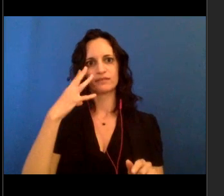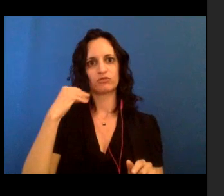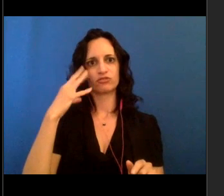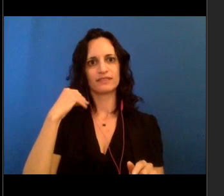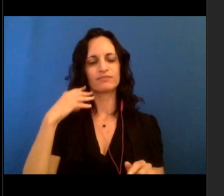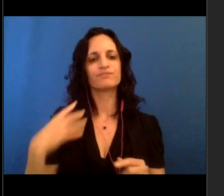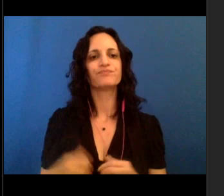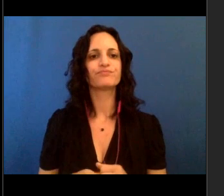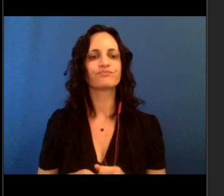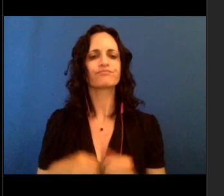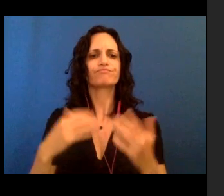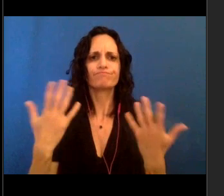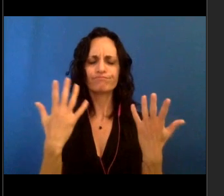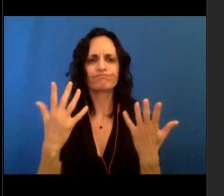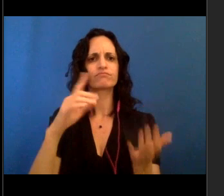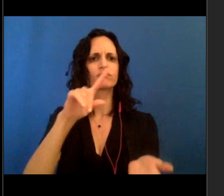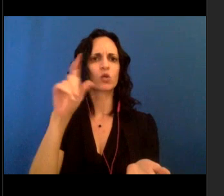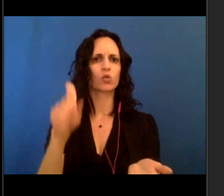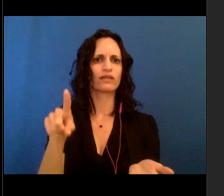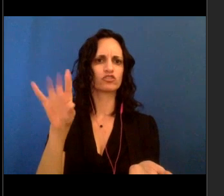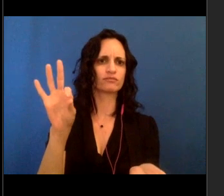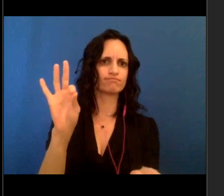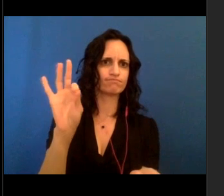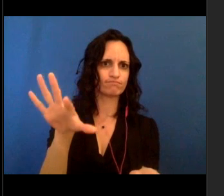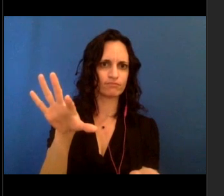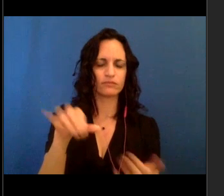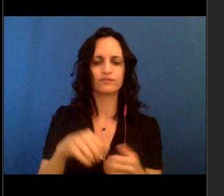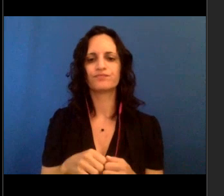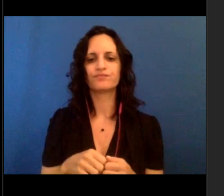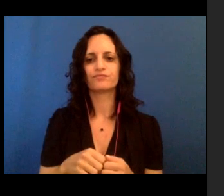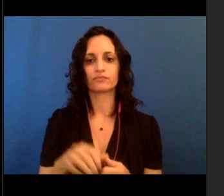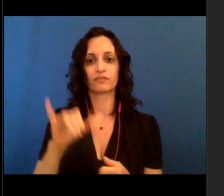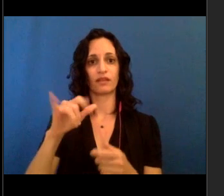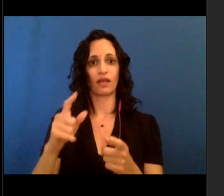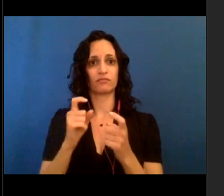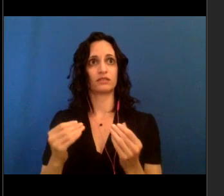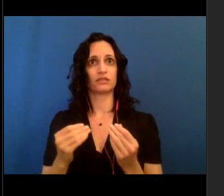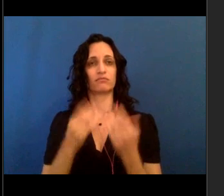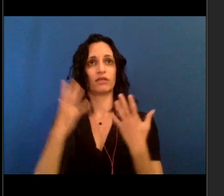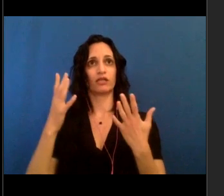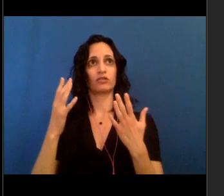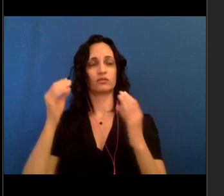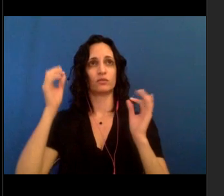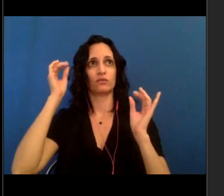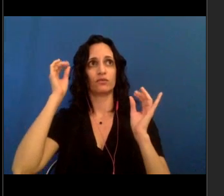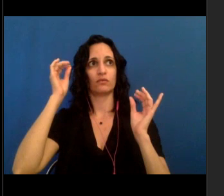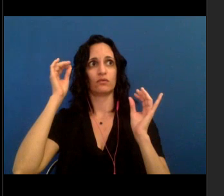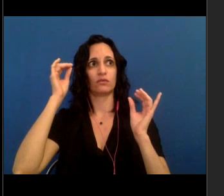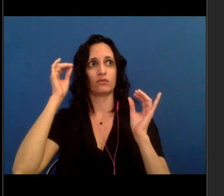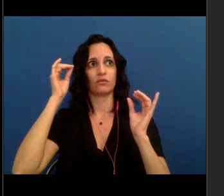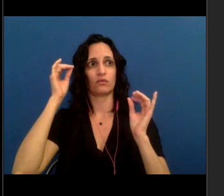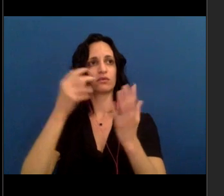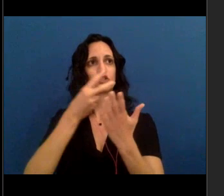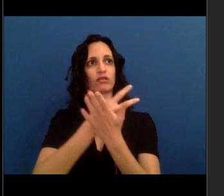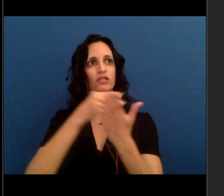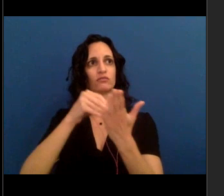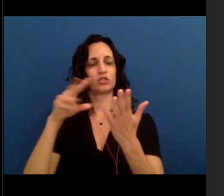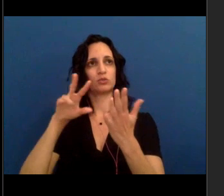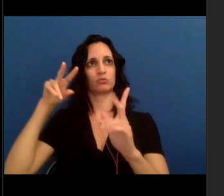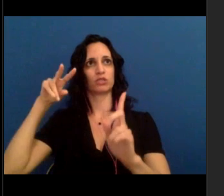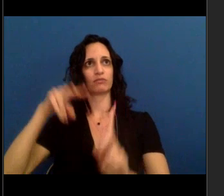So a key question that inspired me to think about this from the perspective of a graduate student, besides being a graduate